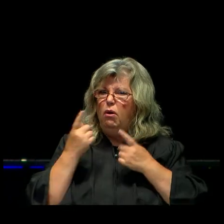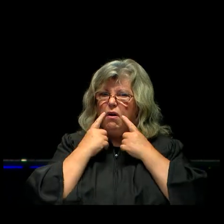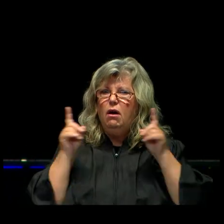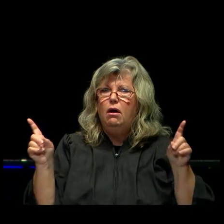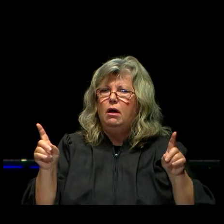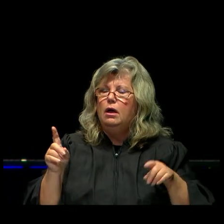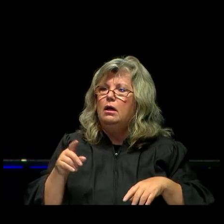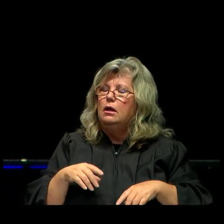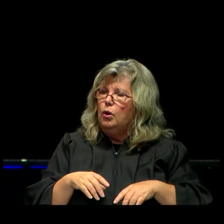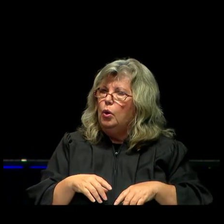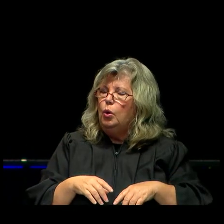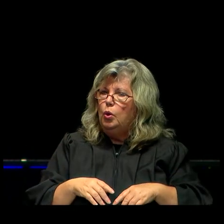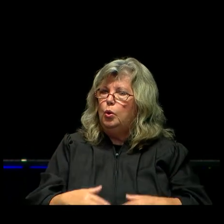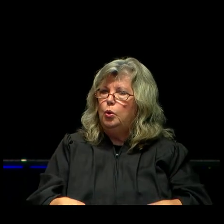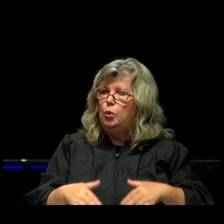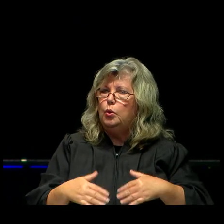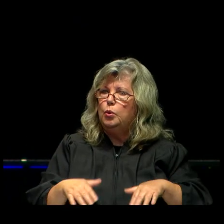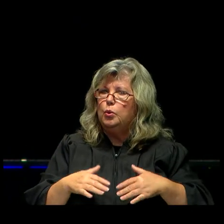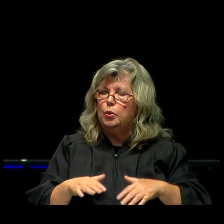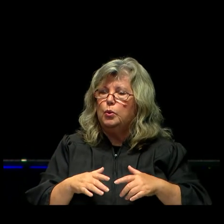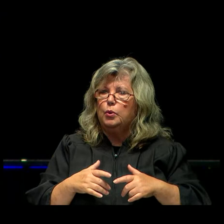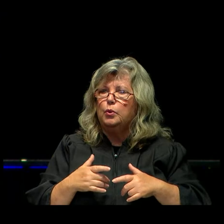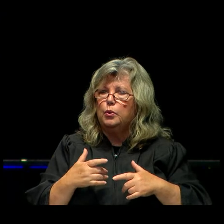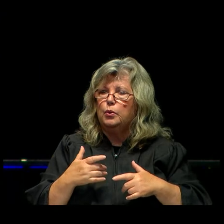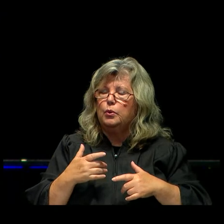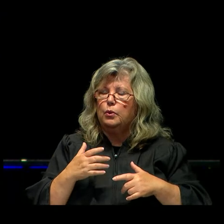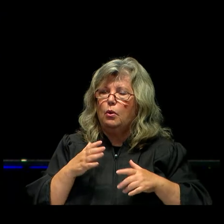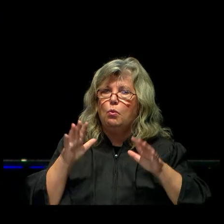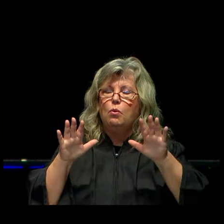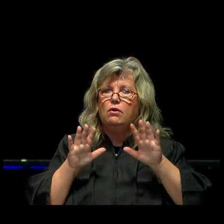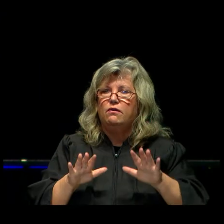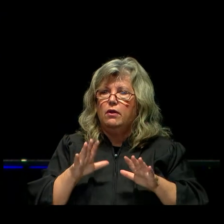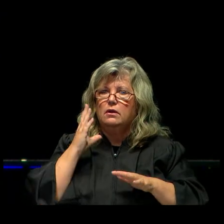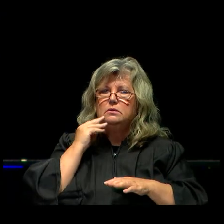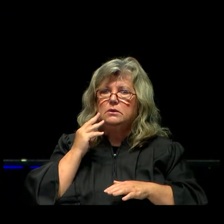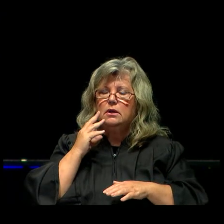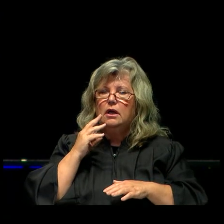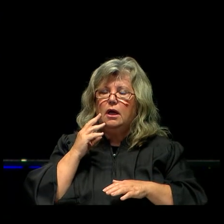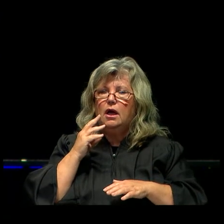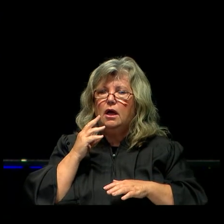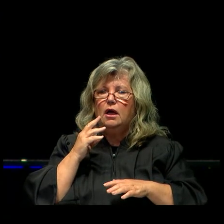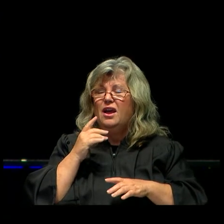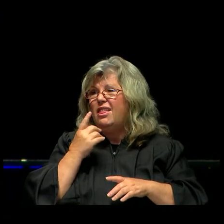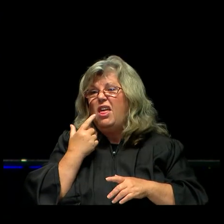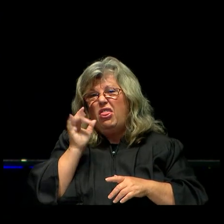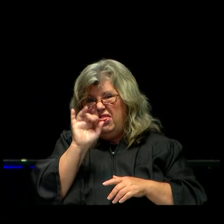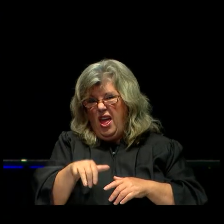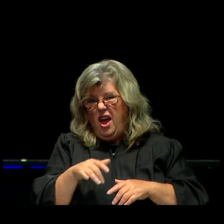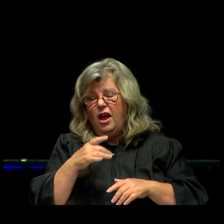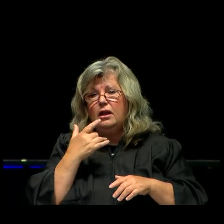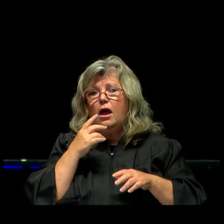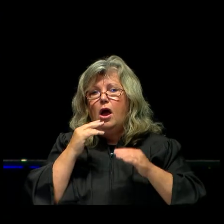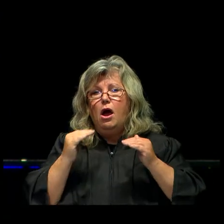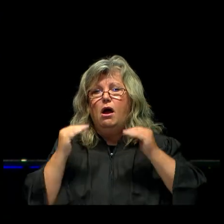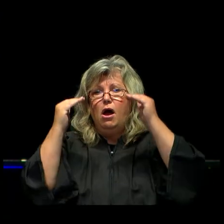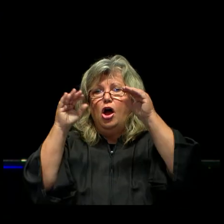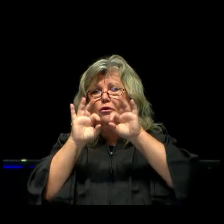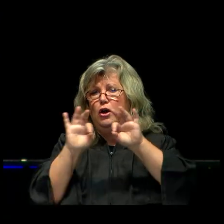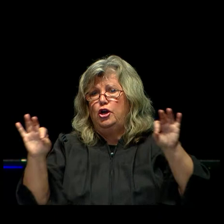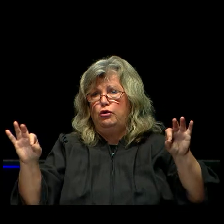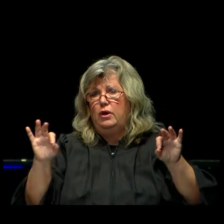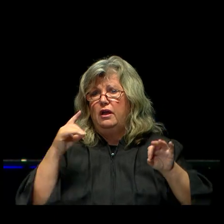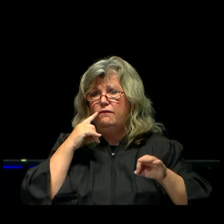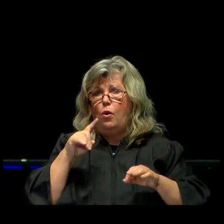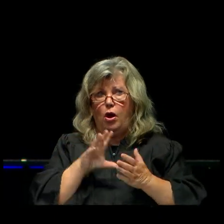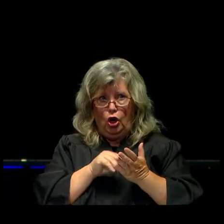an enormous contribution. Really, you know, I think you should get an honorary degree for that alone. So bravo, okay?